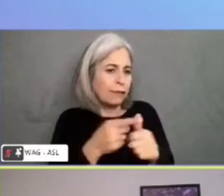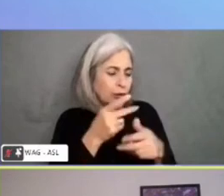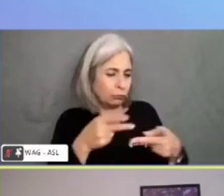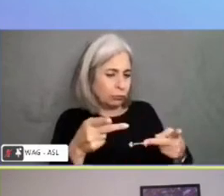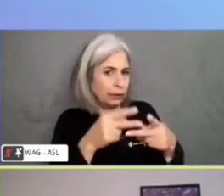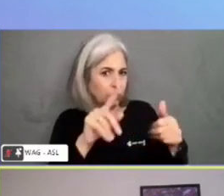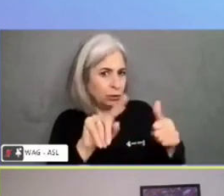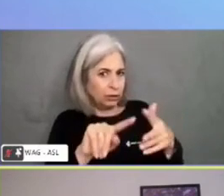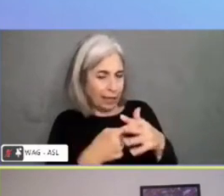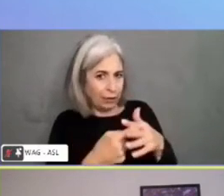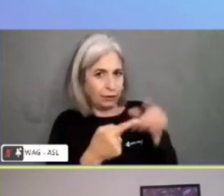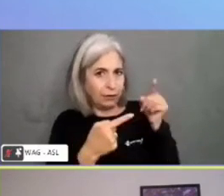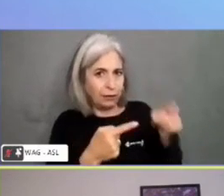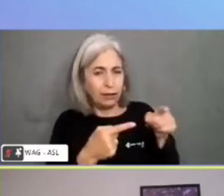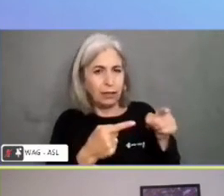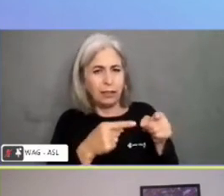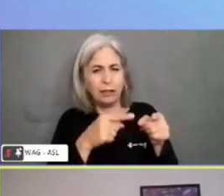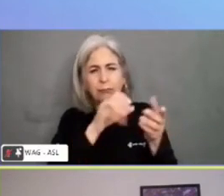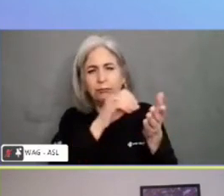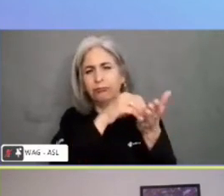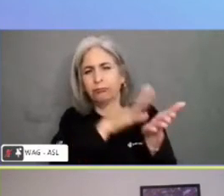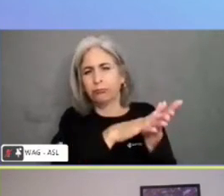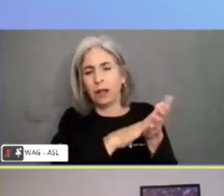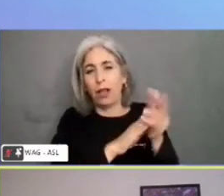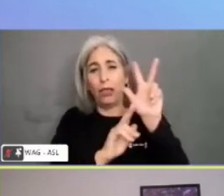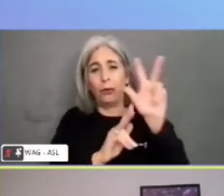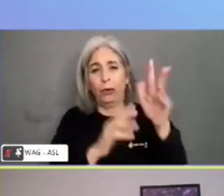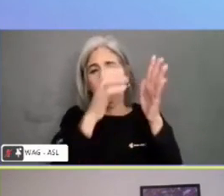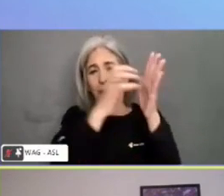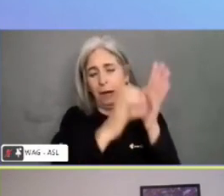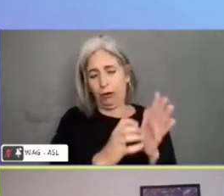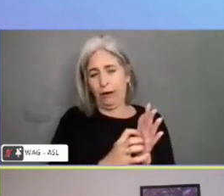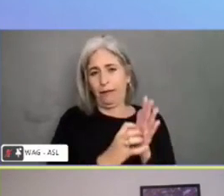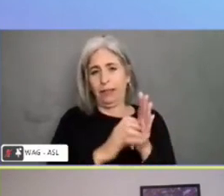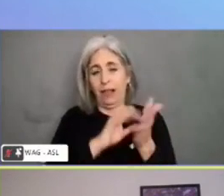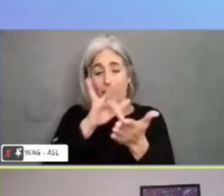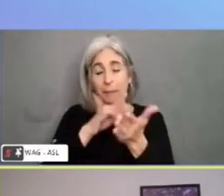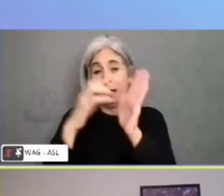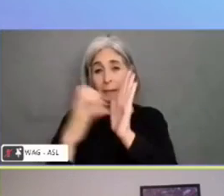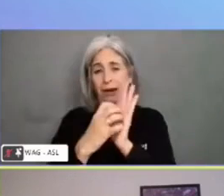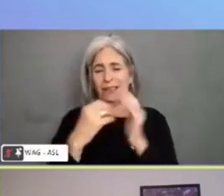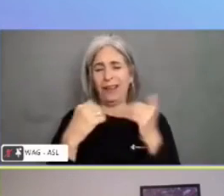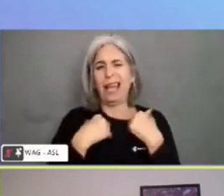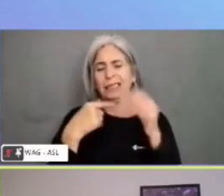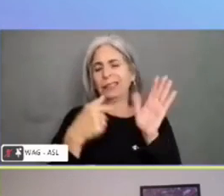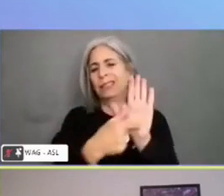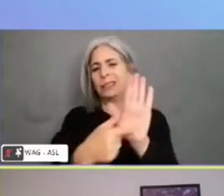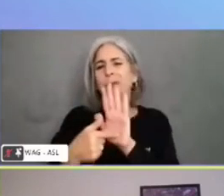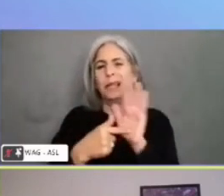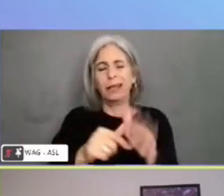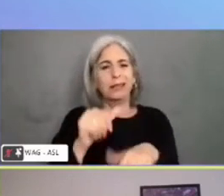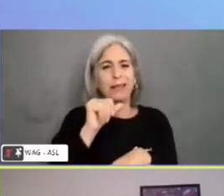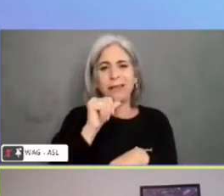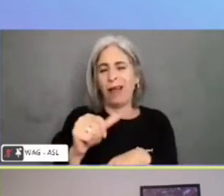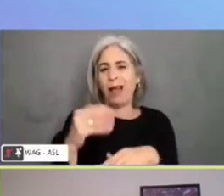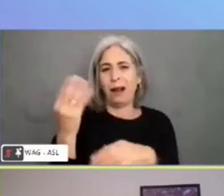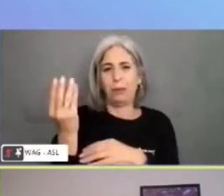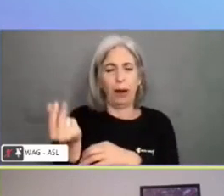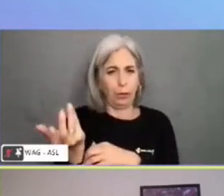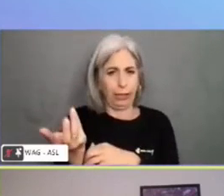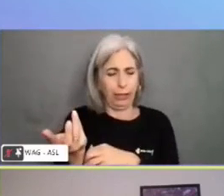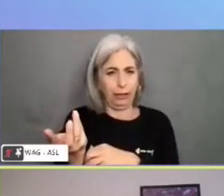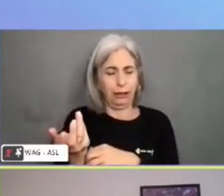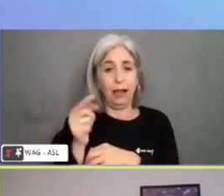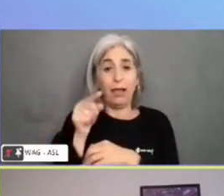I have some markup for 3 paragraphs. The middle paragraph has the display none property, and